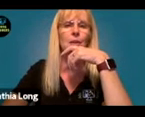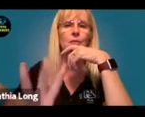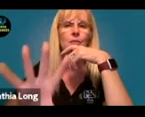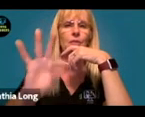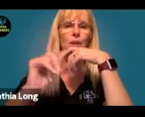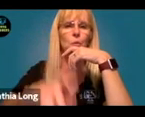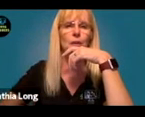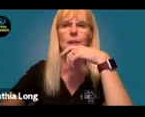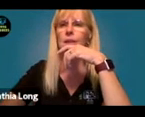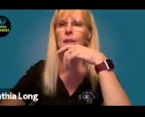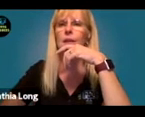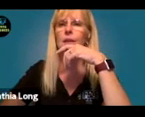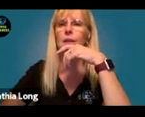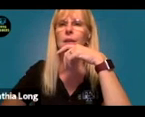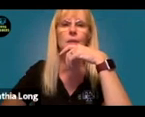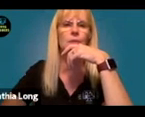And let me go find one